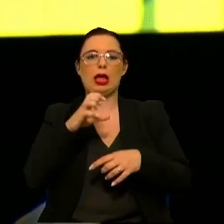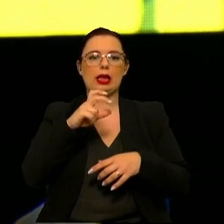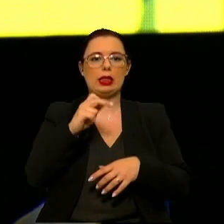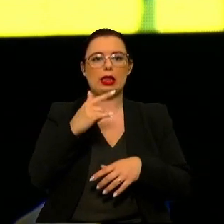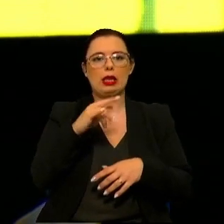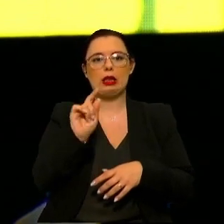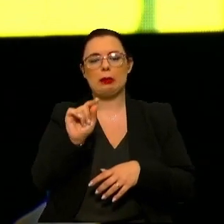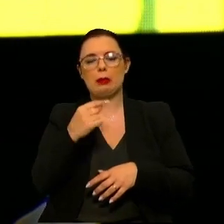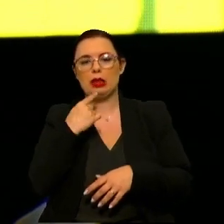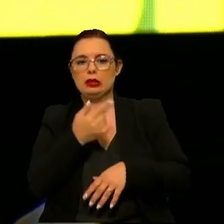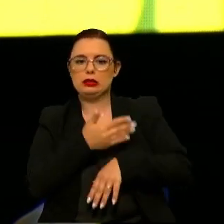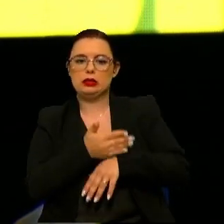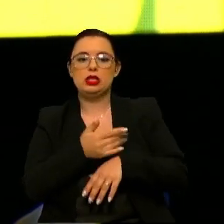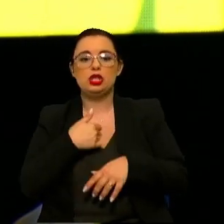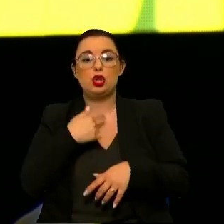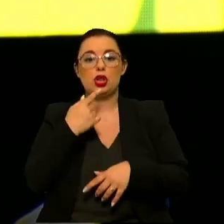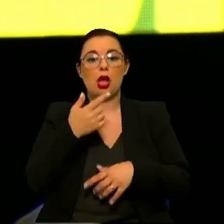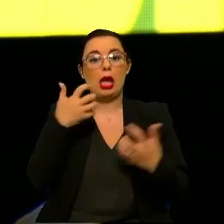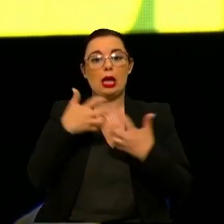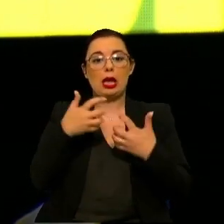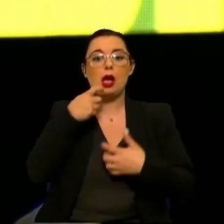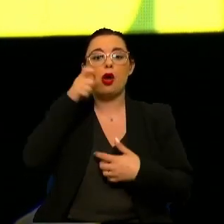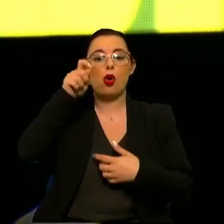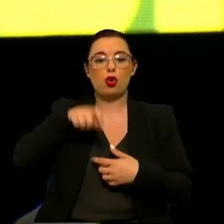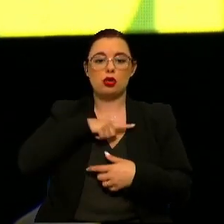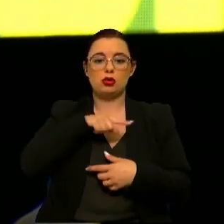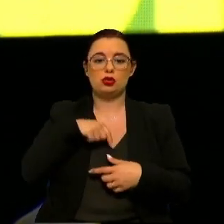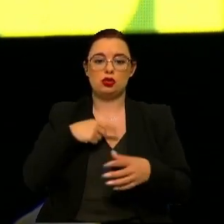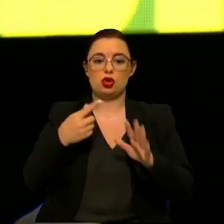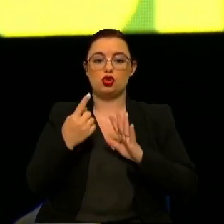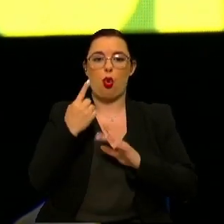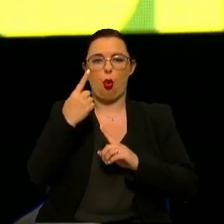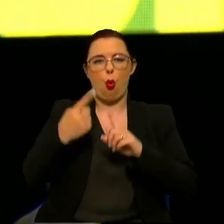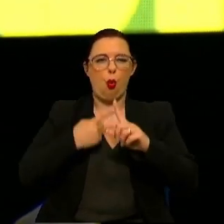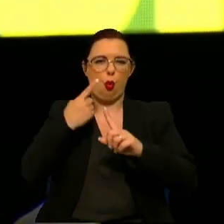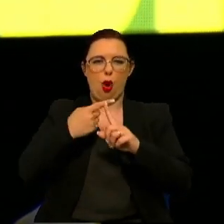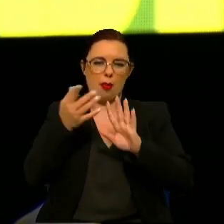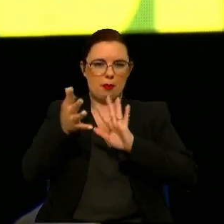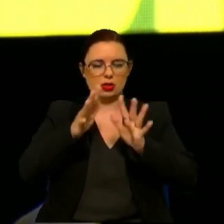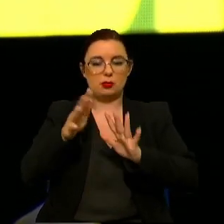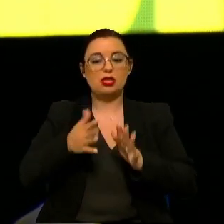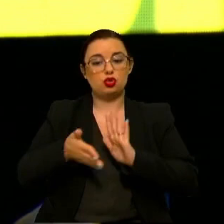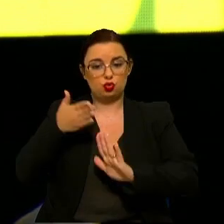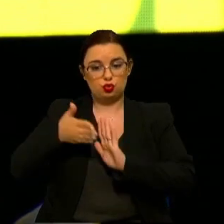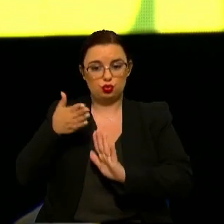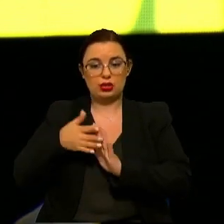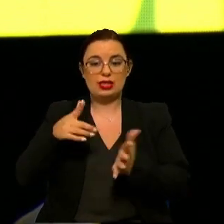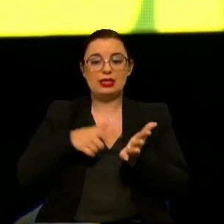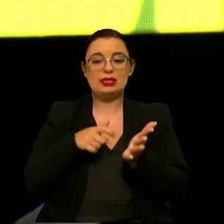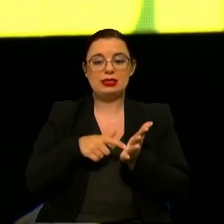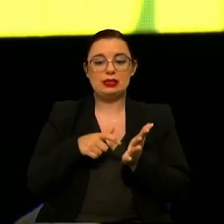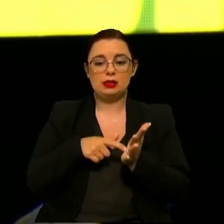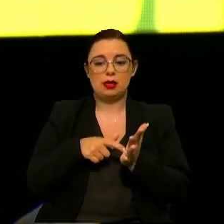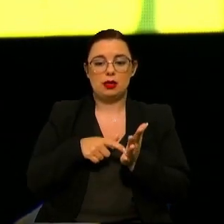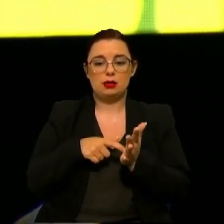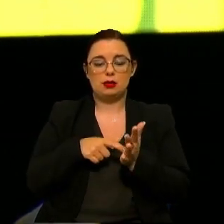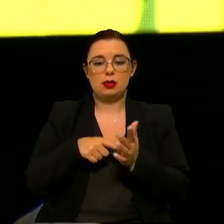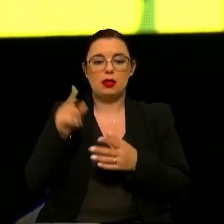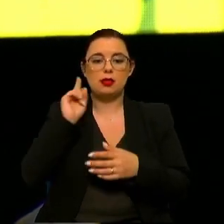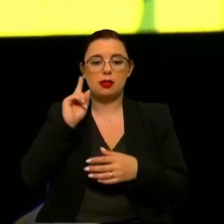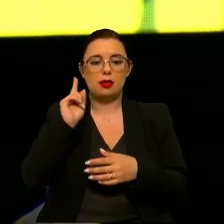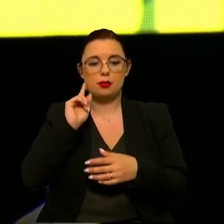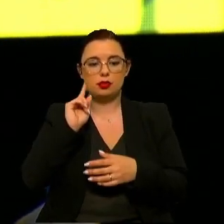we're lagging behind. Katerina agreed. I would like to ask, this war in the Ukraine that started about 1.5 years